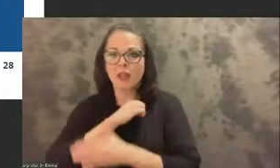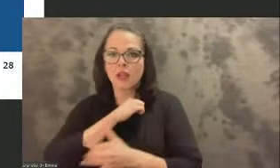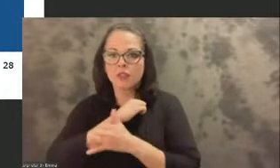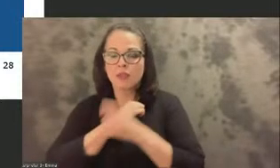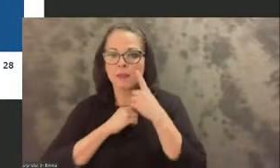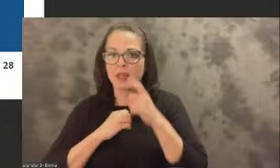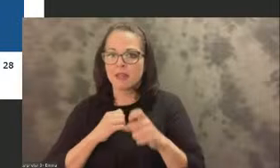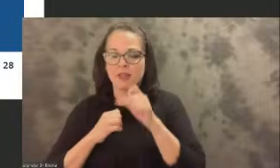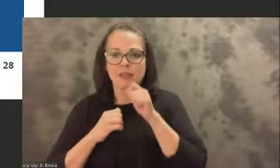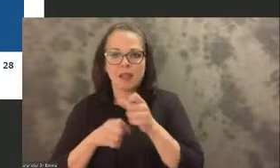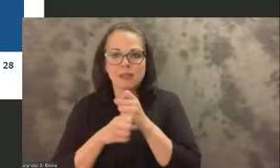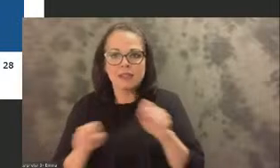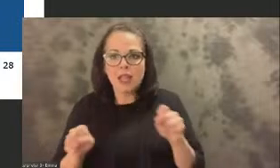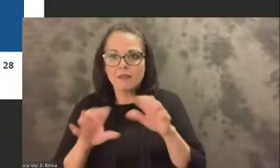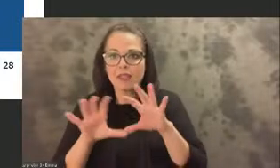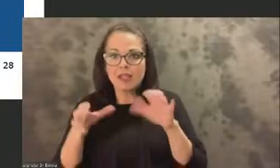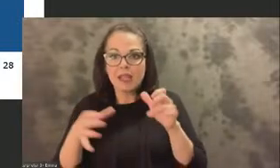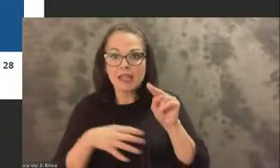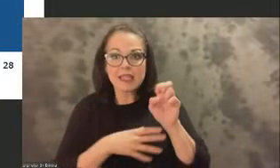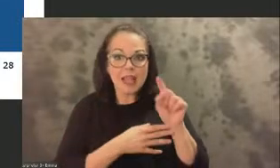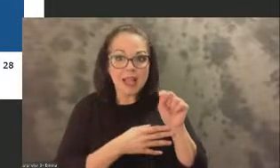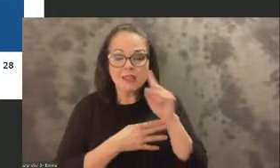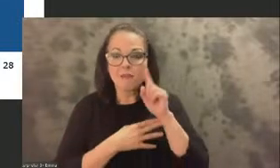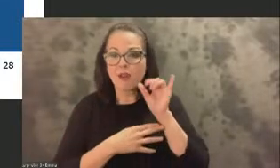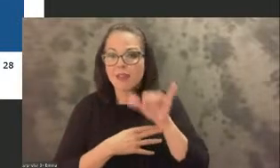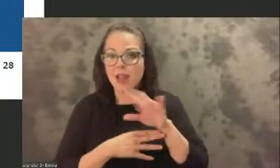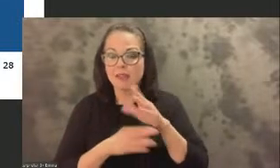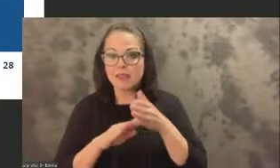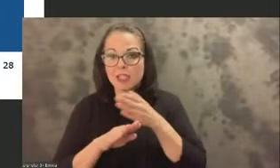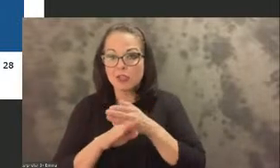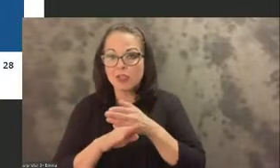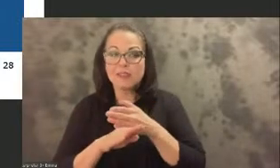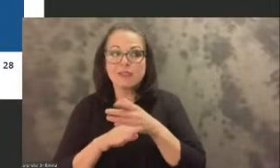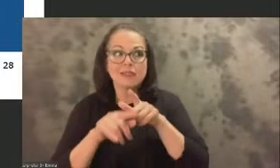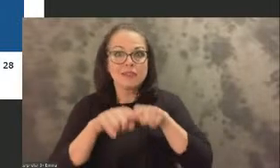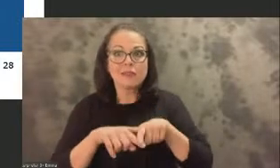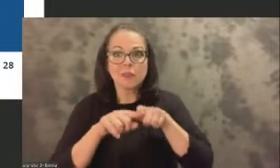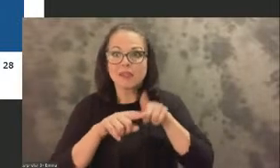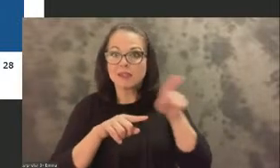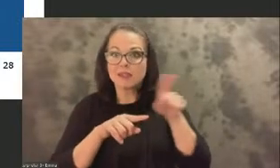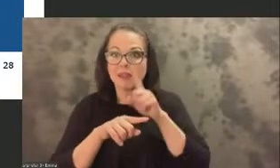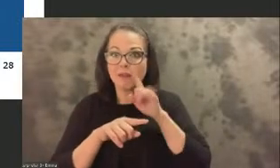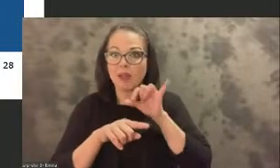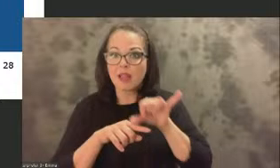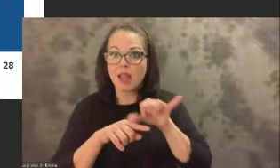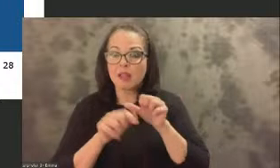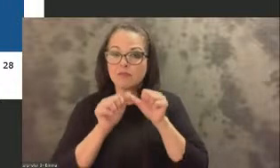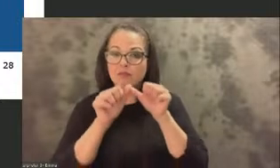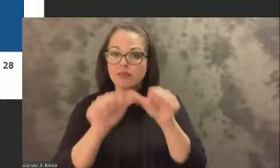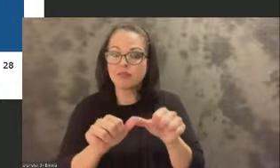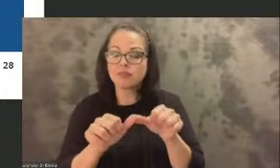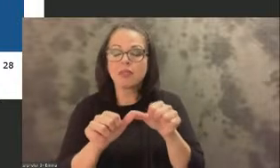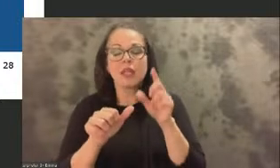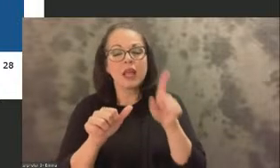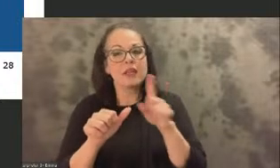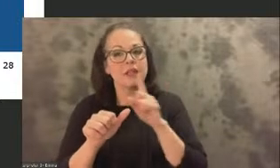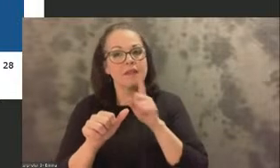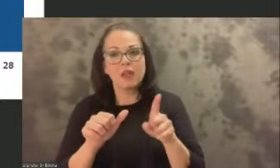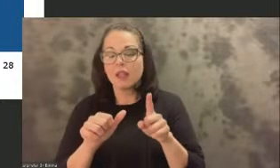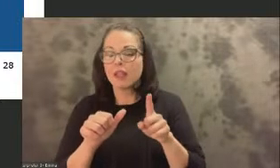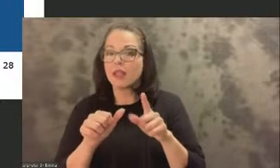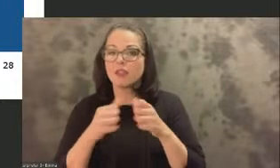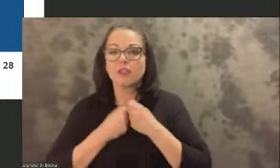safety nets, increased dependency on family members due to the prolonged illness, and exacerbated